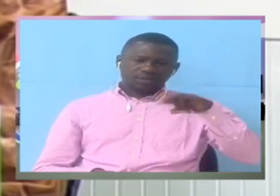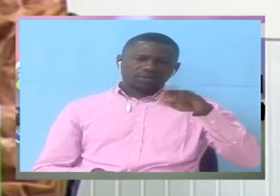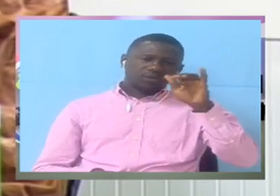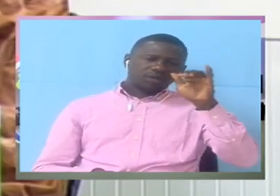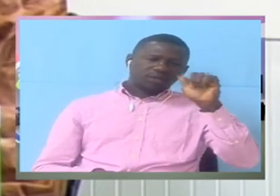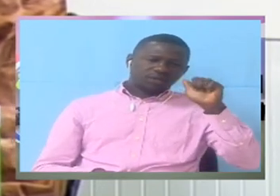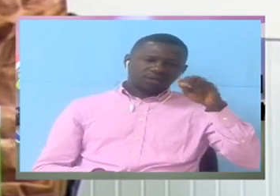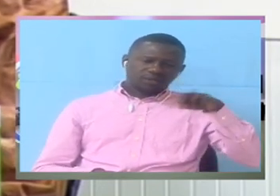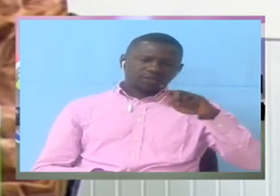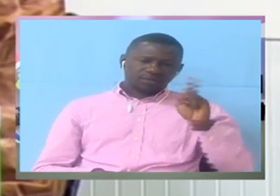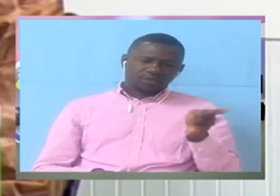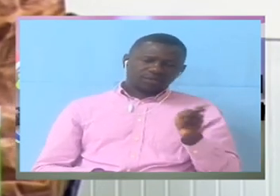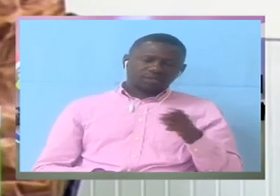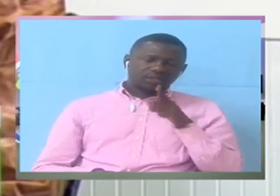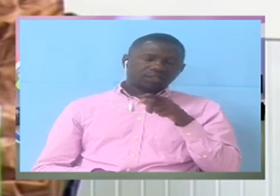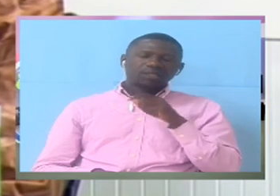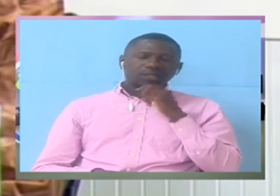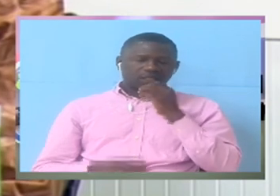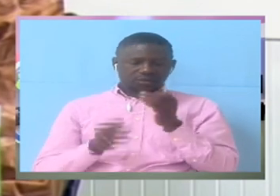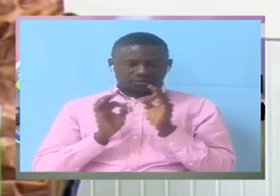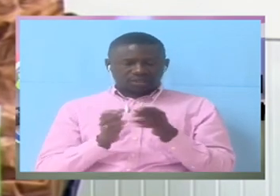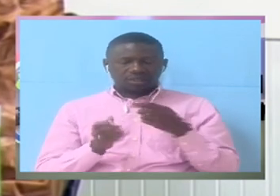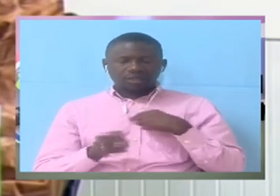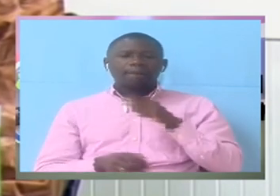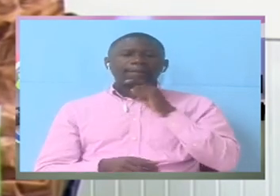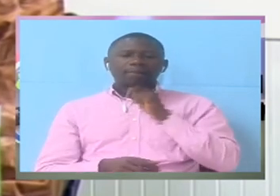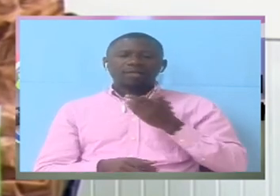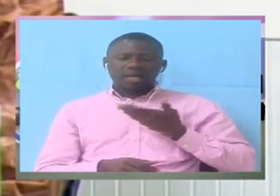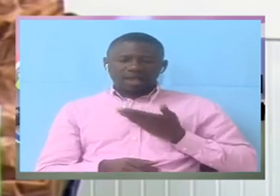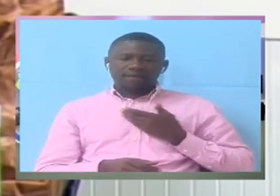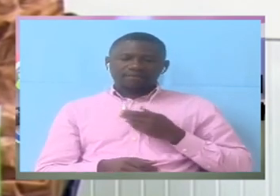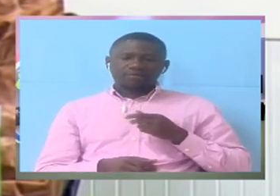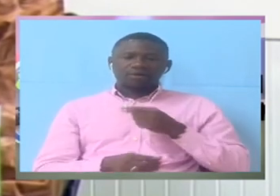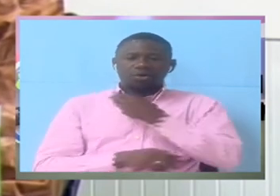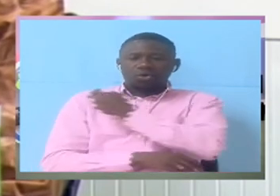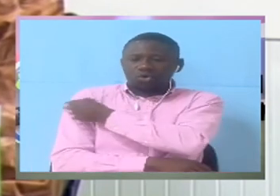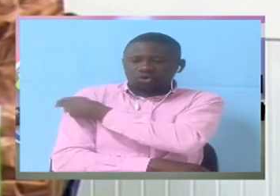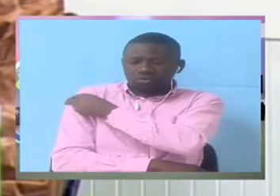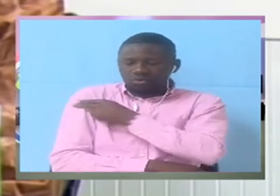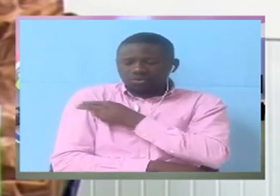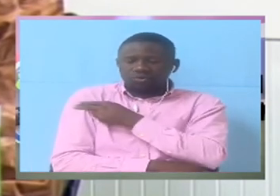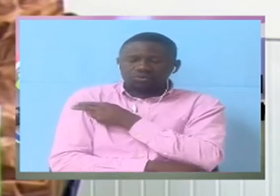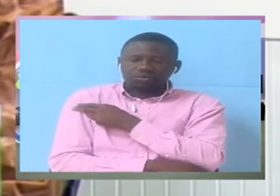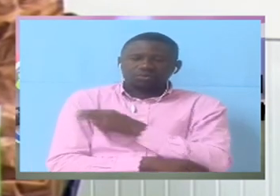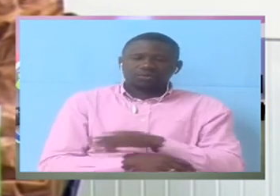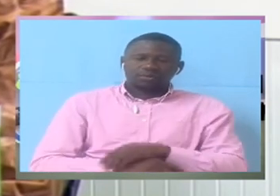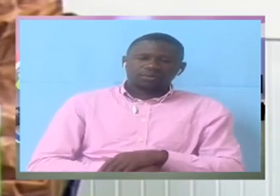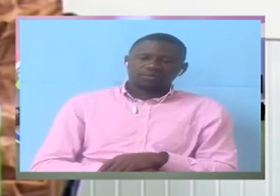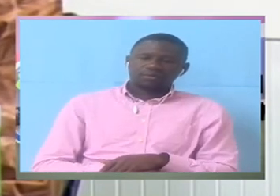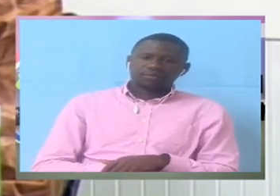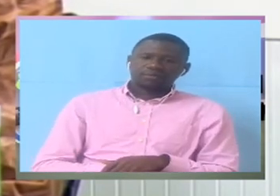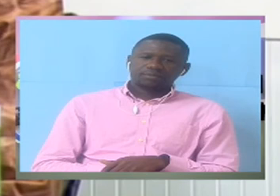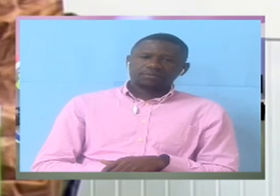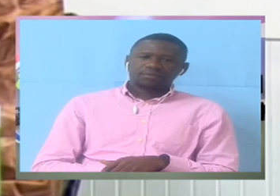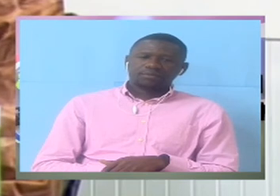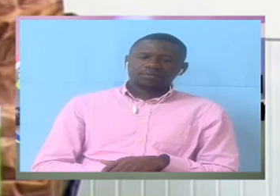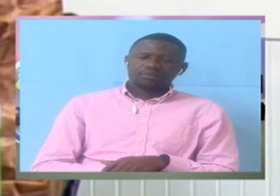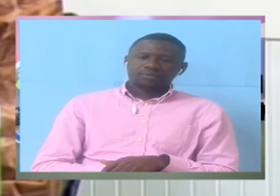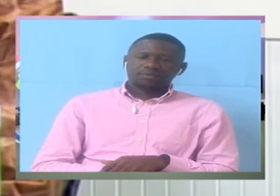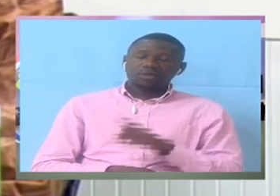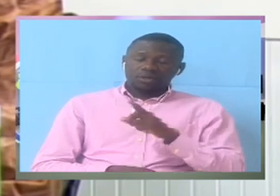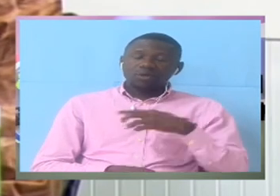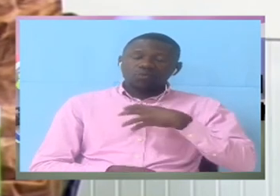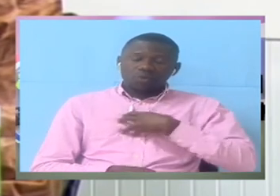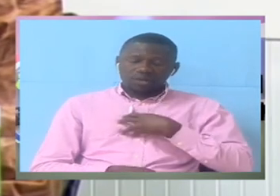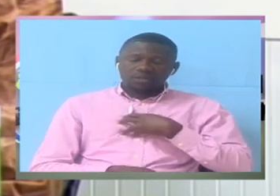l'hôpital le soto told me that the man has hospitals wala feta molel men yalan ko bekala ex service man oldi.